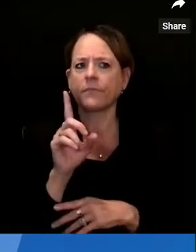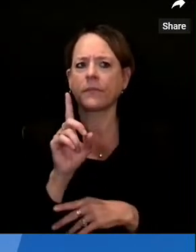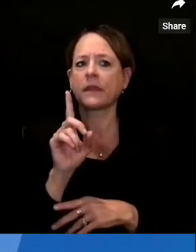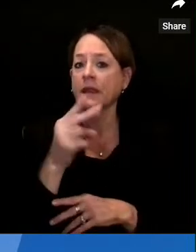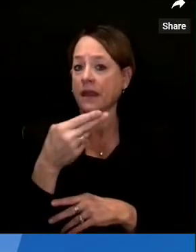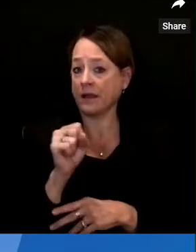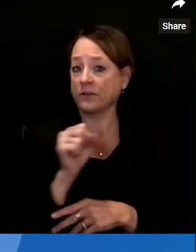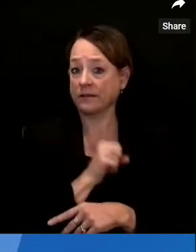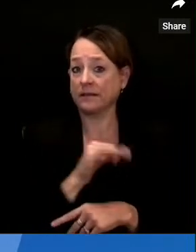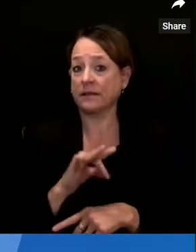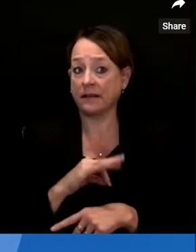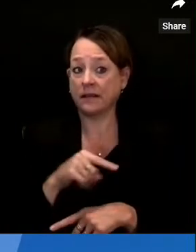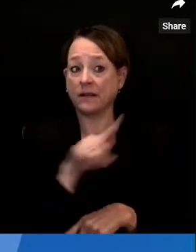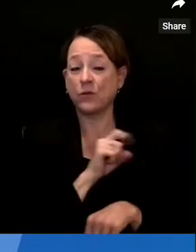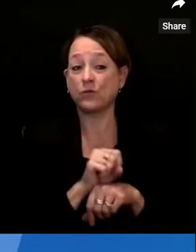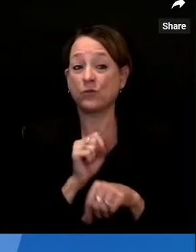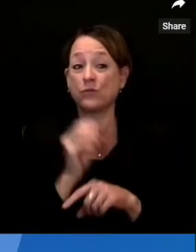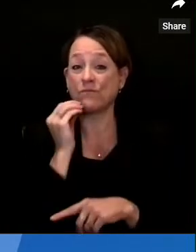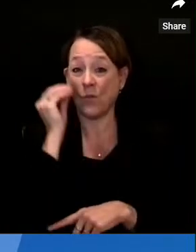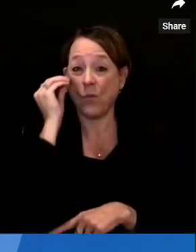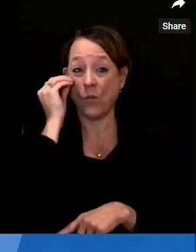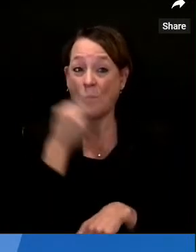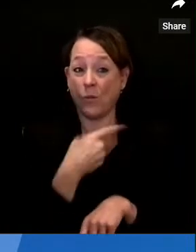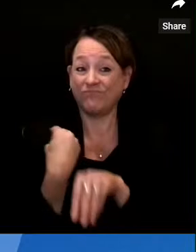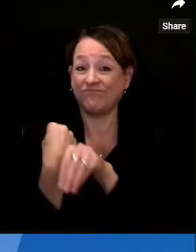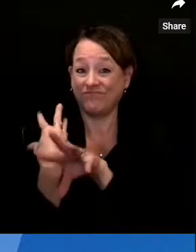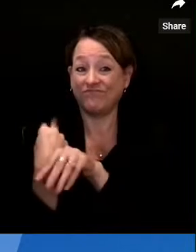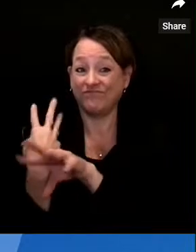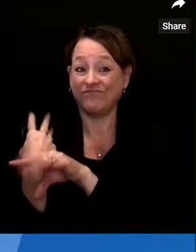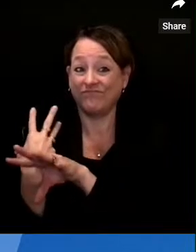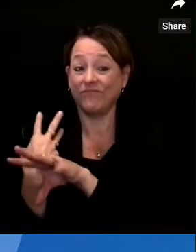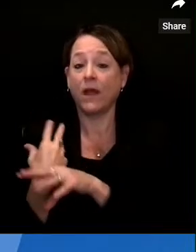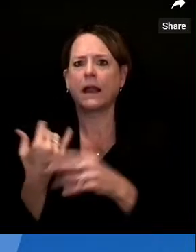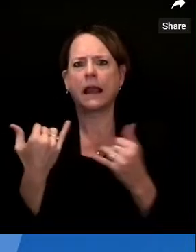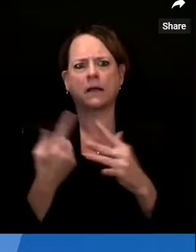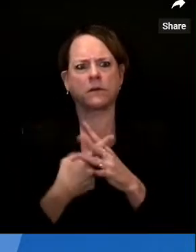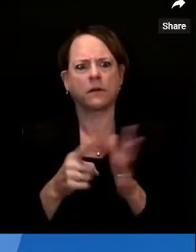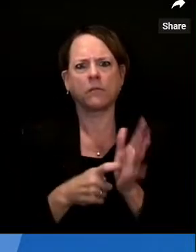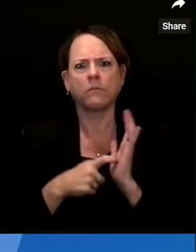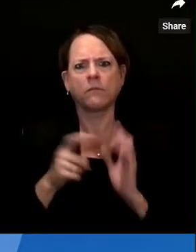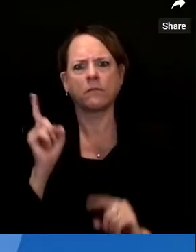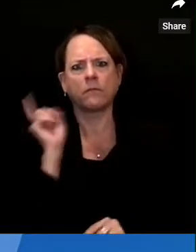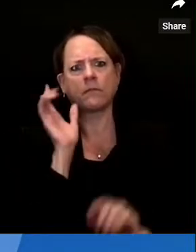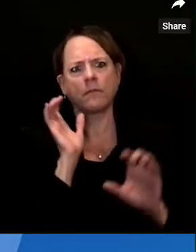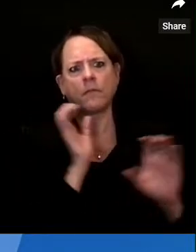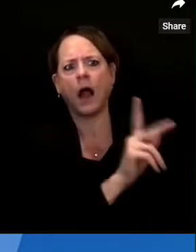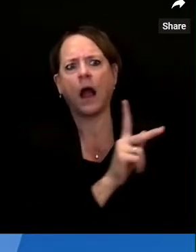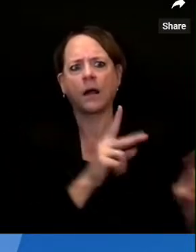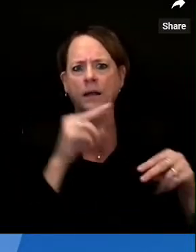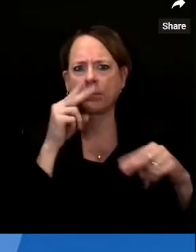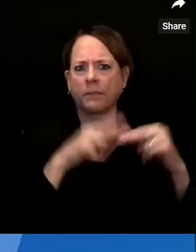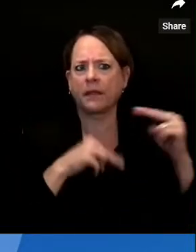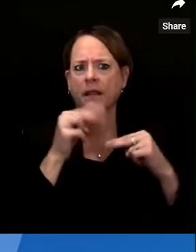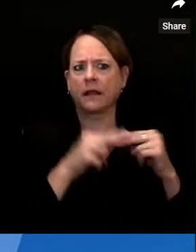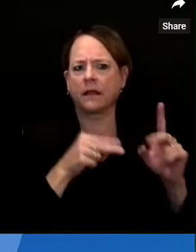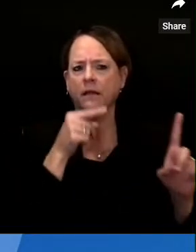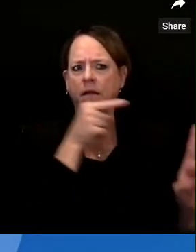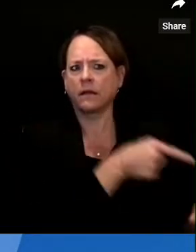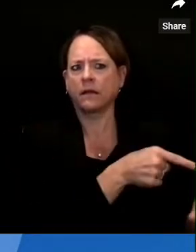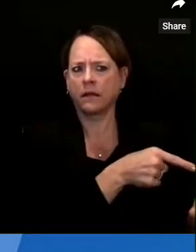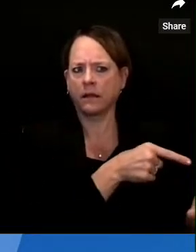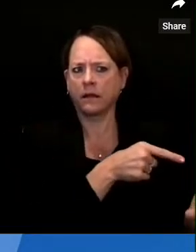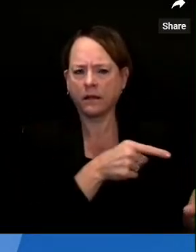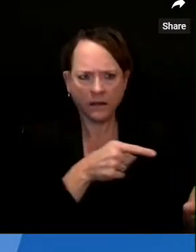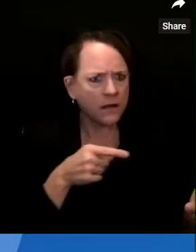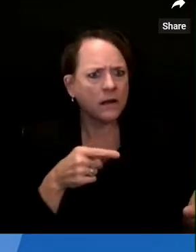some people in the office building, they said now it's too crowded. Can you confirm which staff